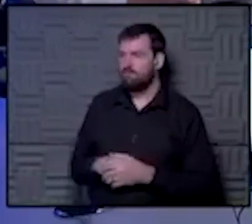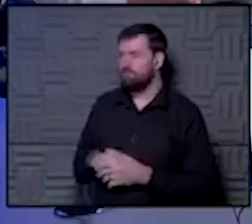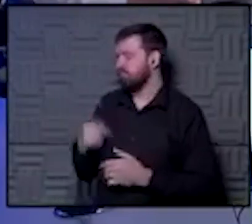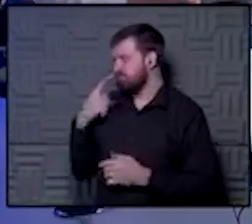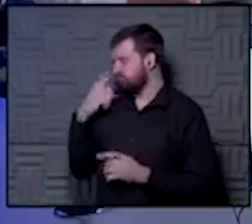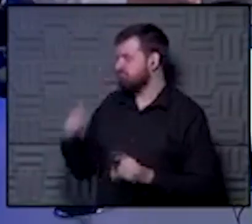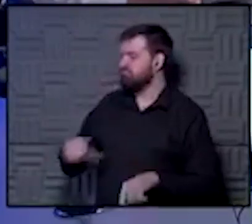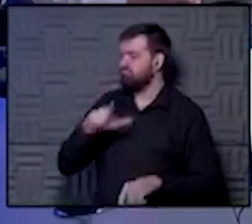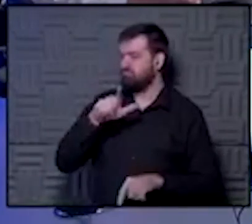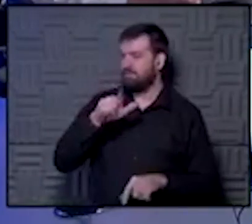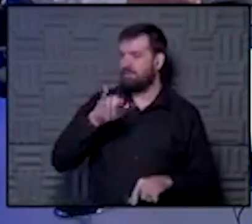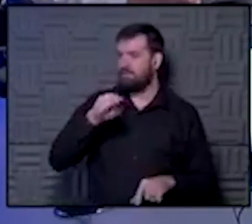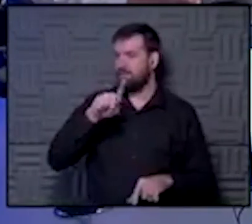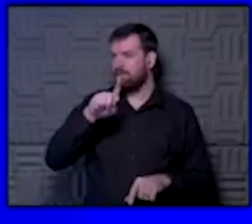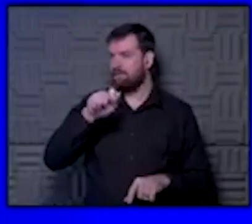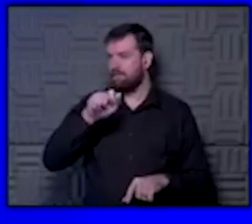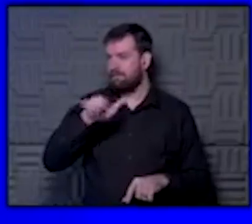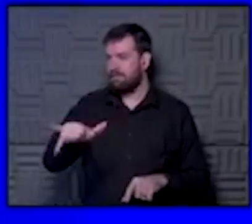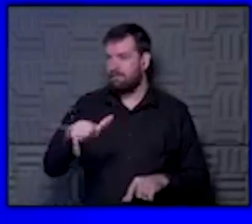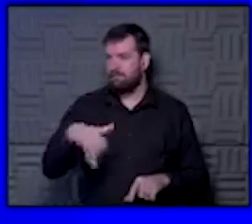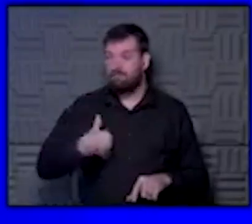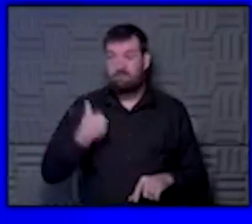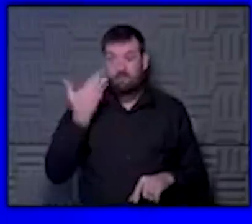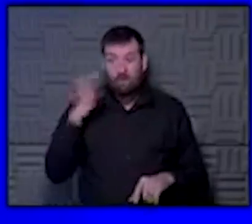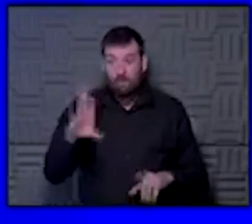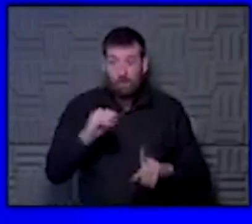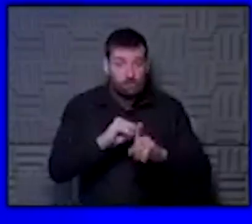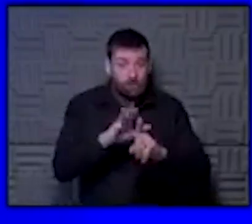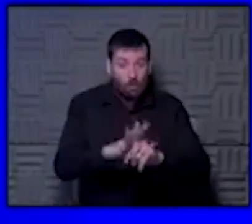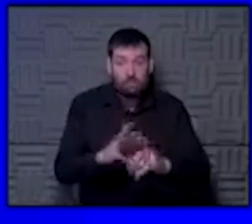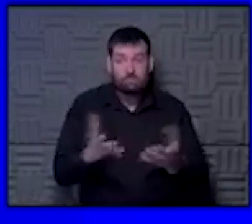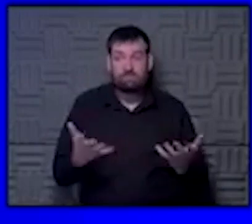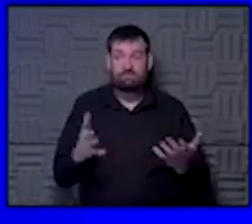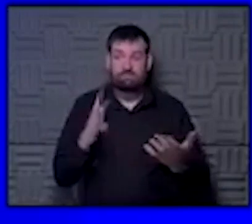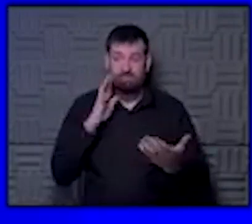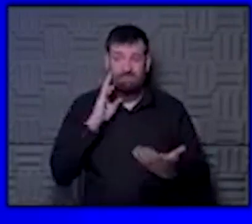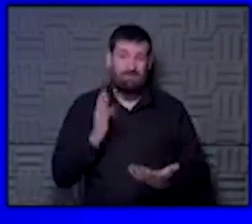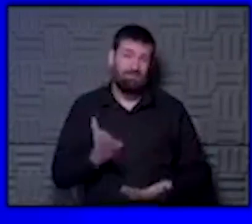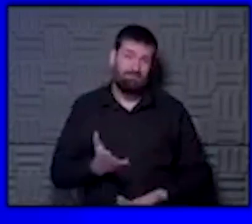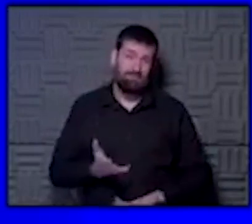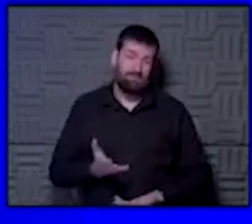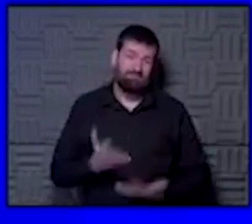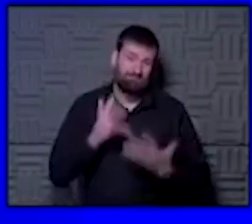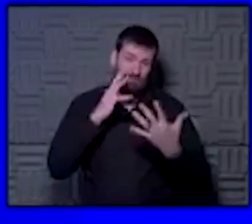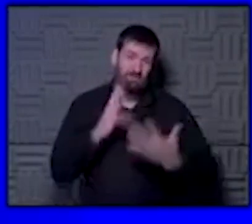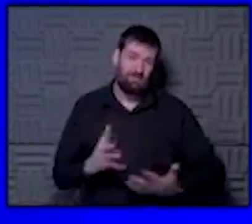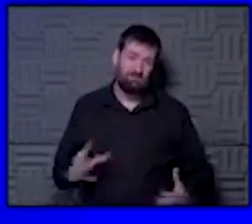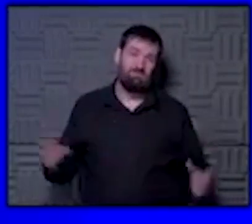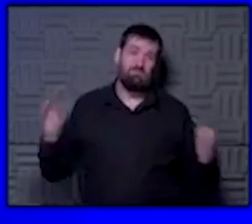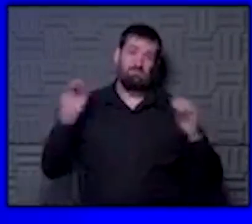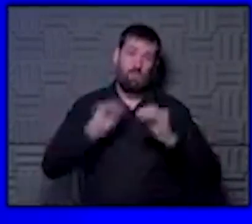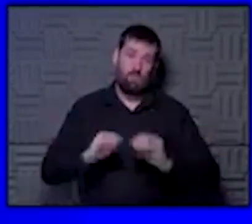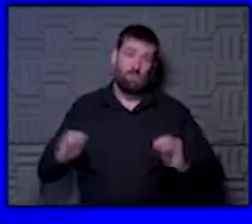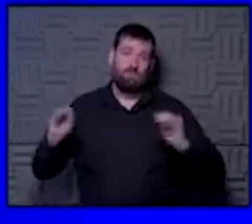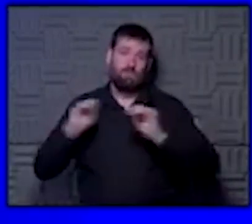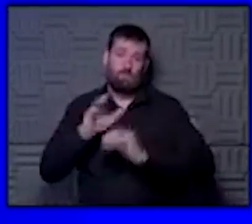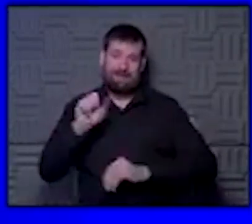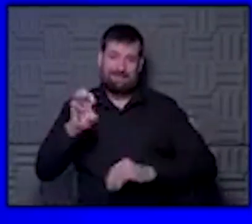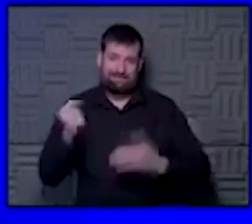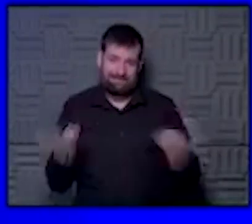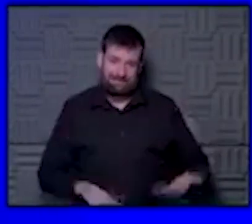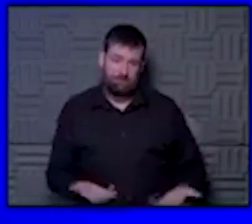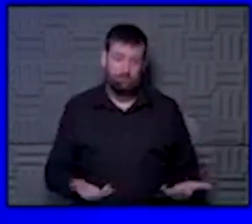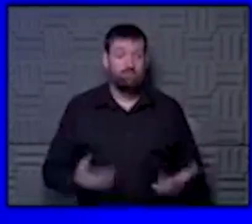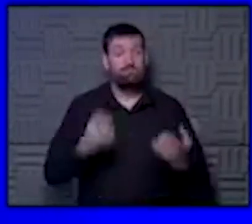think to Lindsay's point, if you don't know you've been exposed, unfortunately, we are seeing more and more of those cases here in our health system